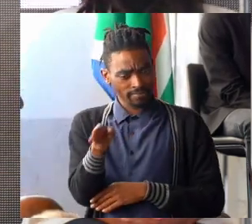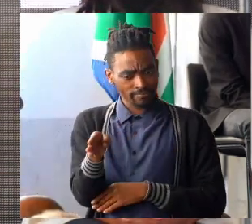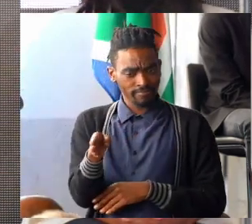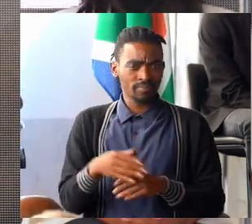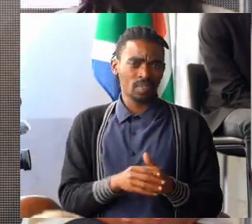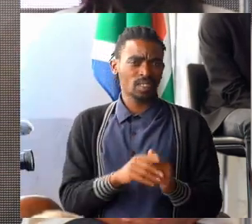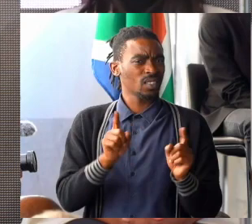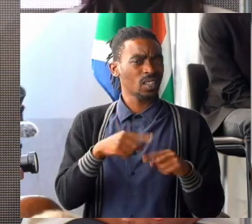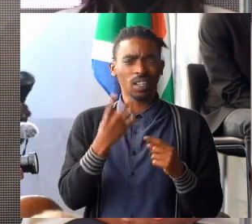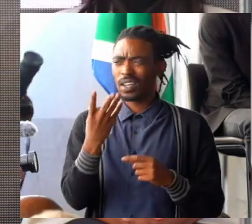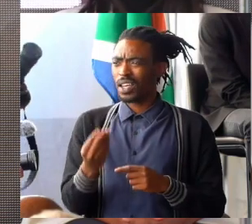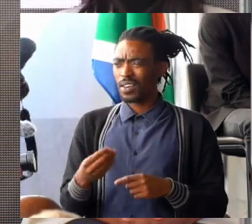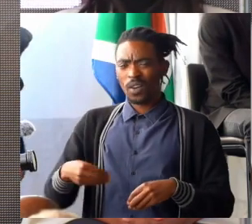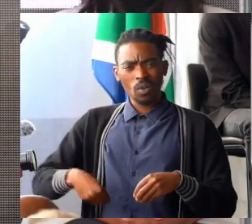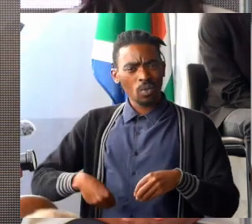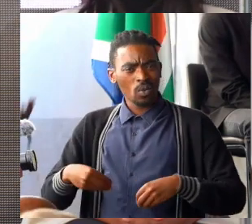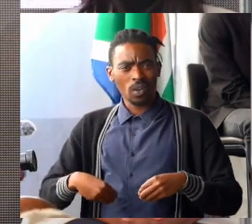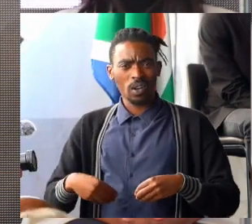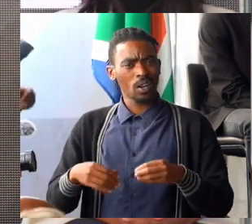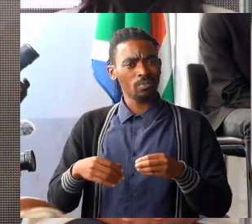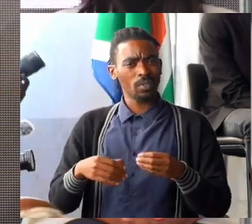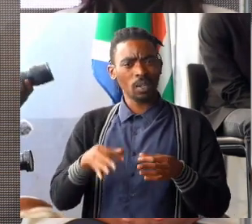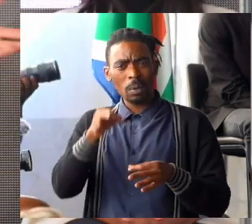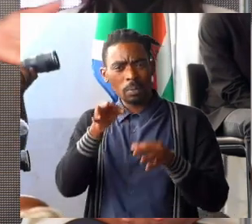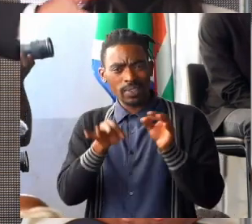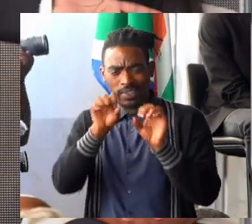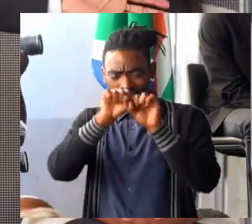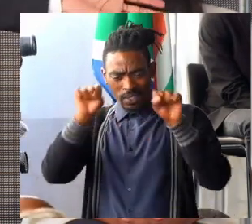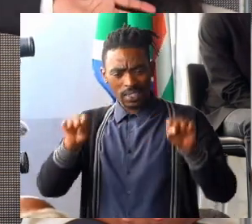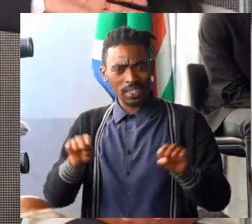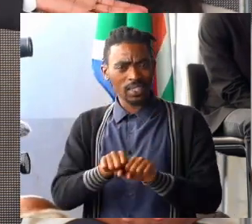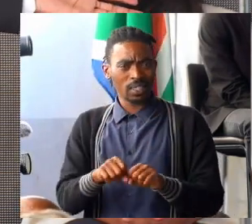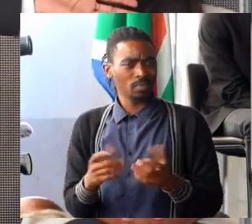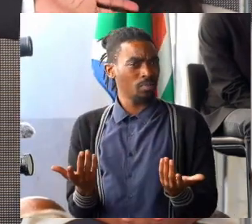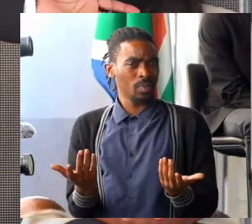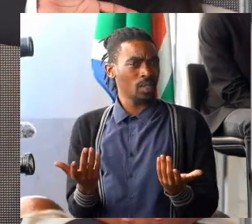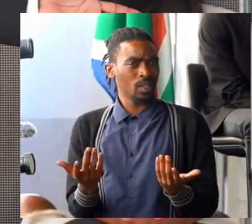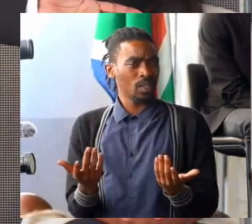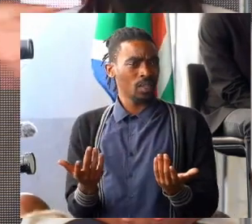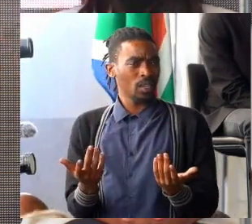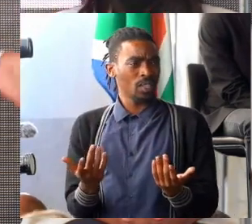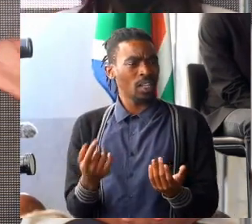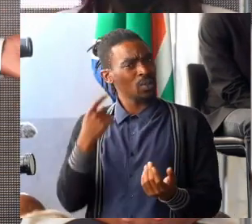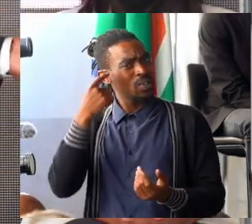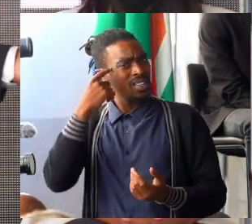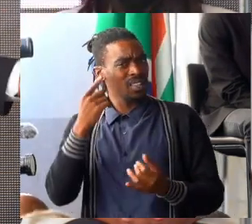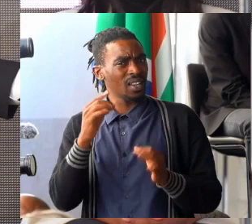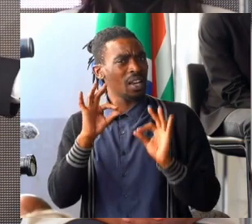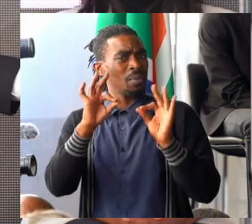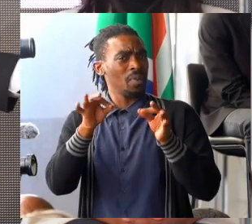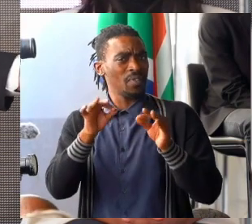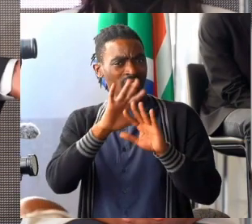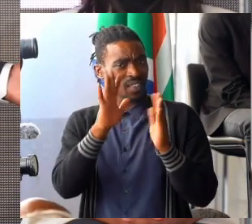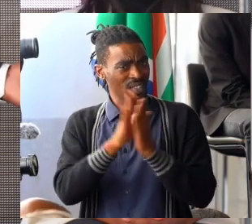have a corrupt and broken political system and a capable state at the same time. You can't have